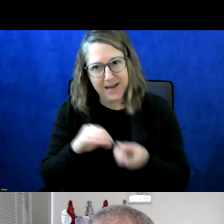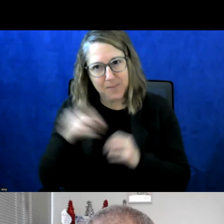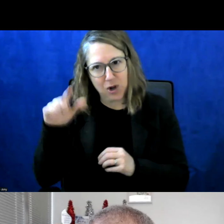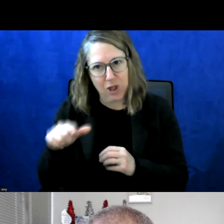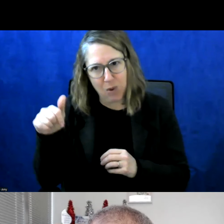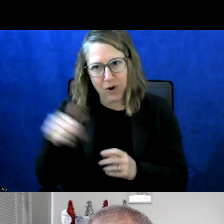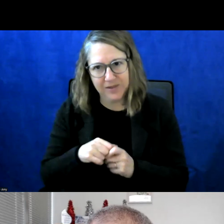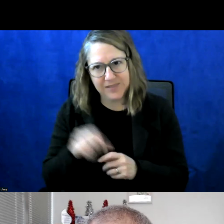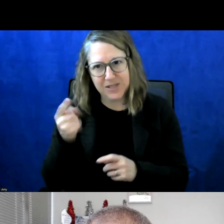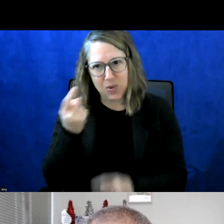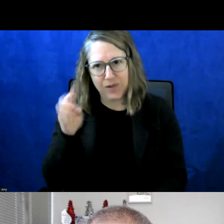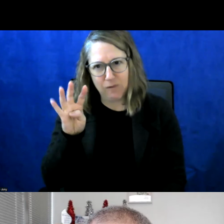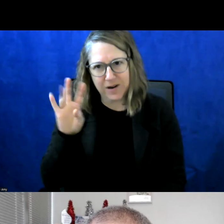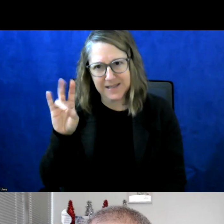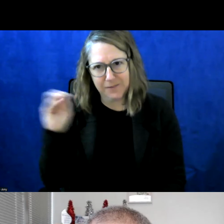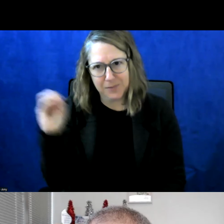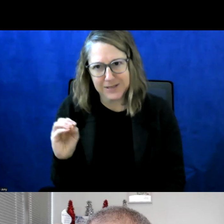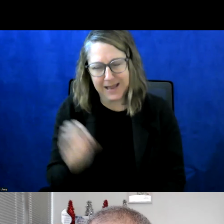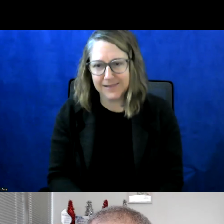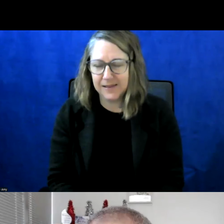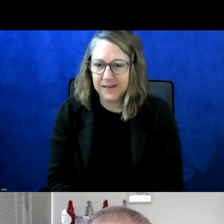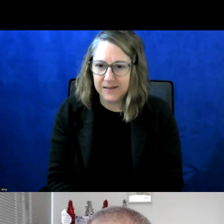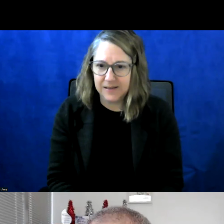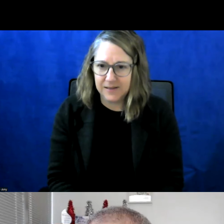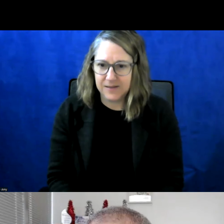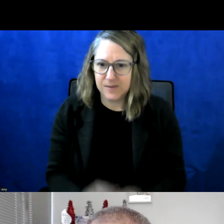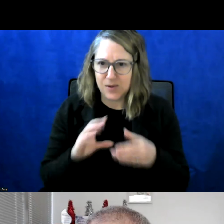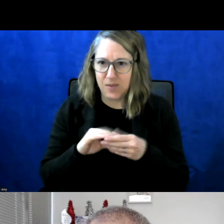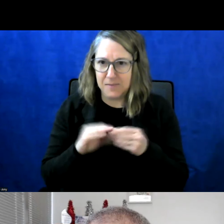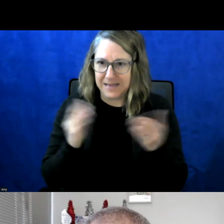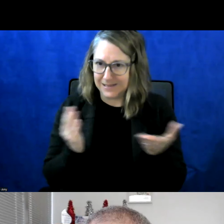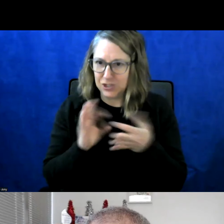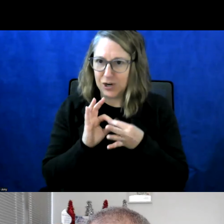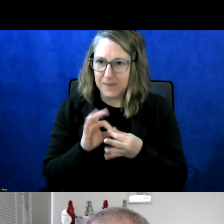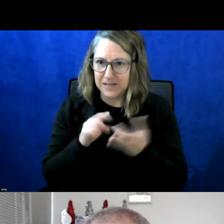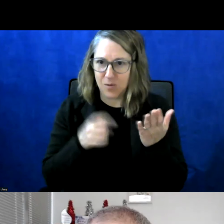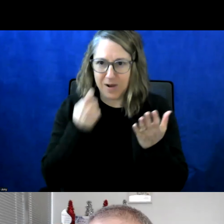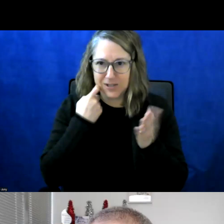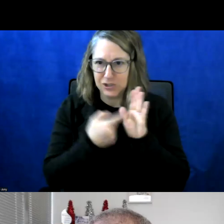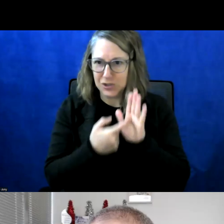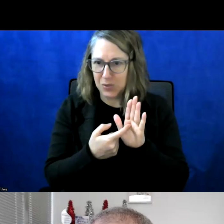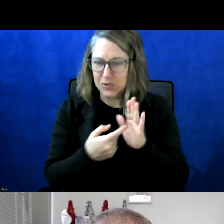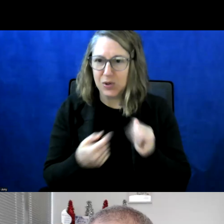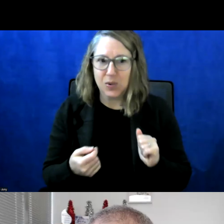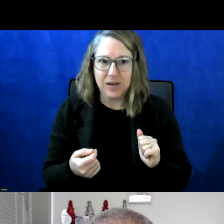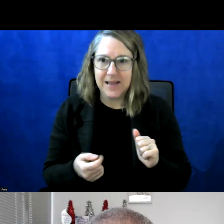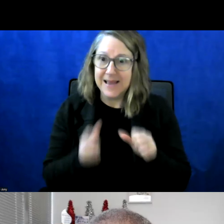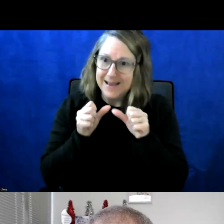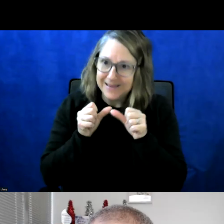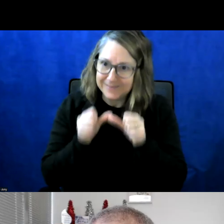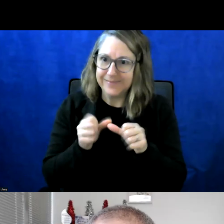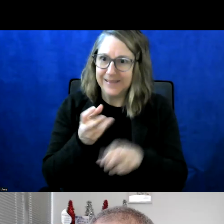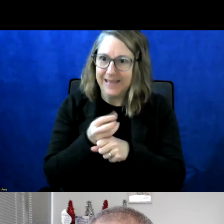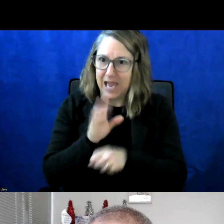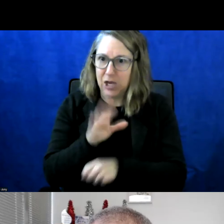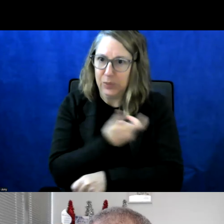47%. So a key message here, based on what I just showed you in terms of the data, is stay up to date.